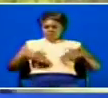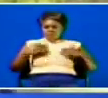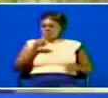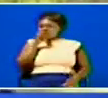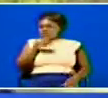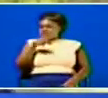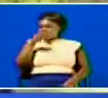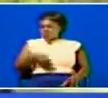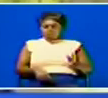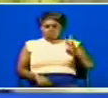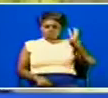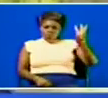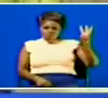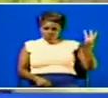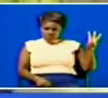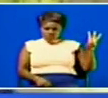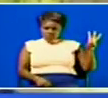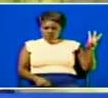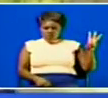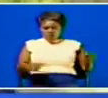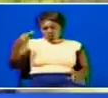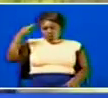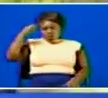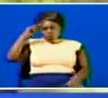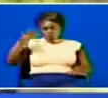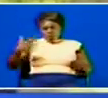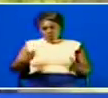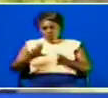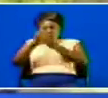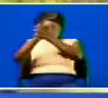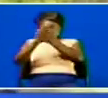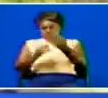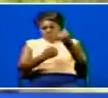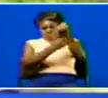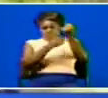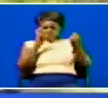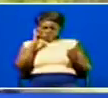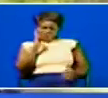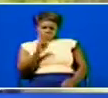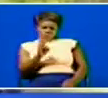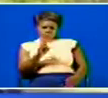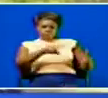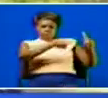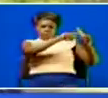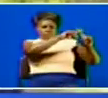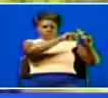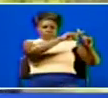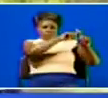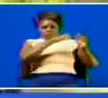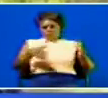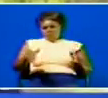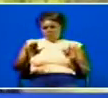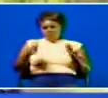West. And it's only logical that Jubilee Party looked at it in the positive side